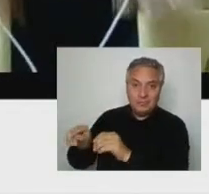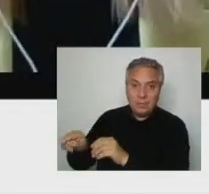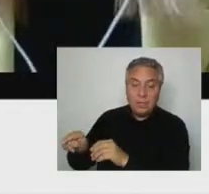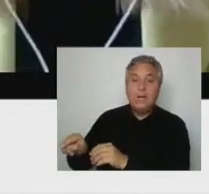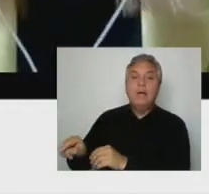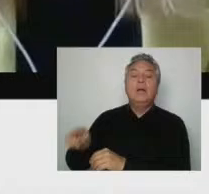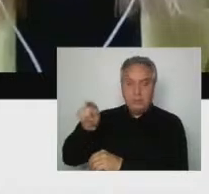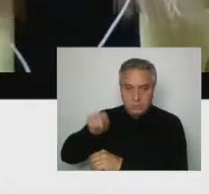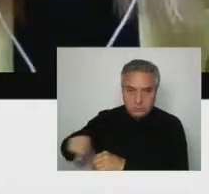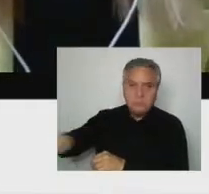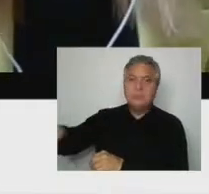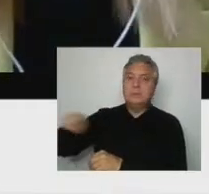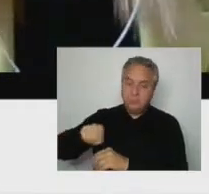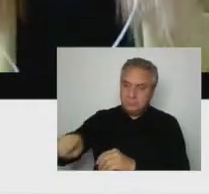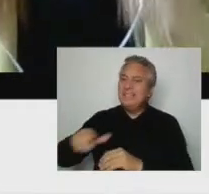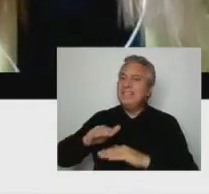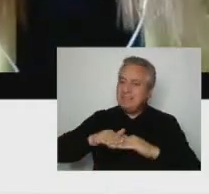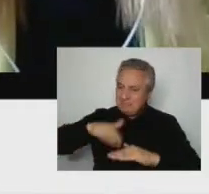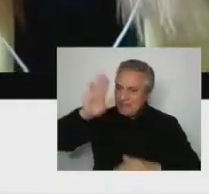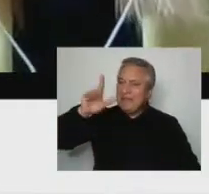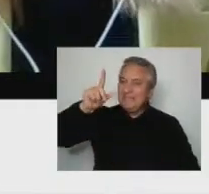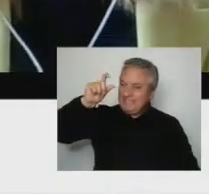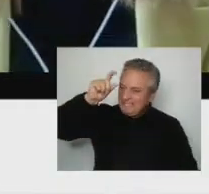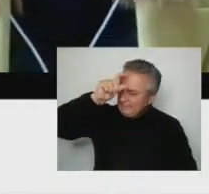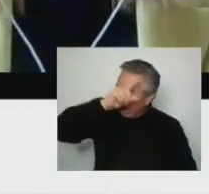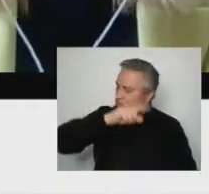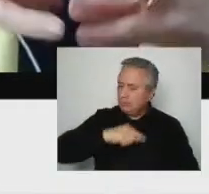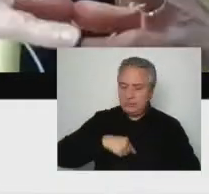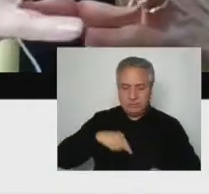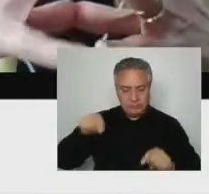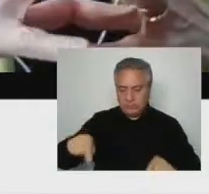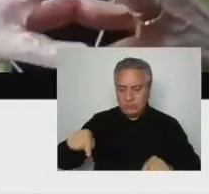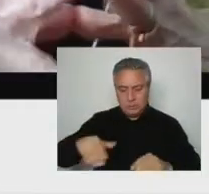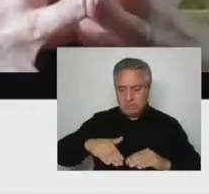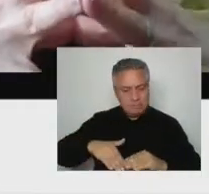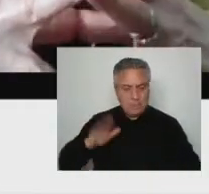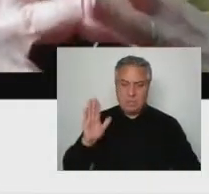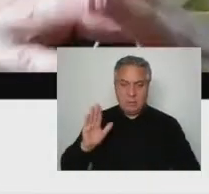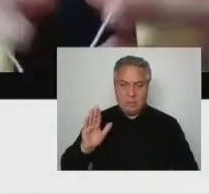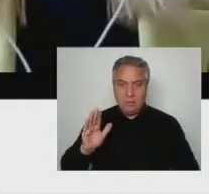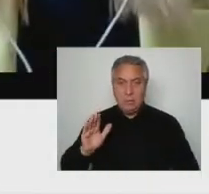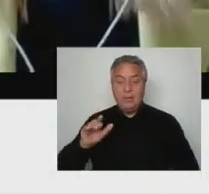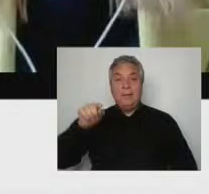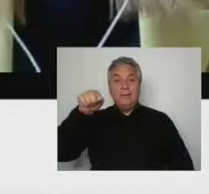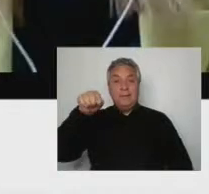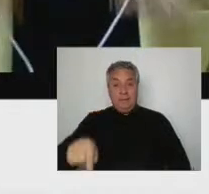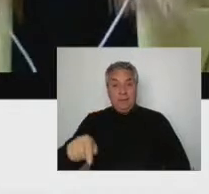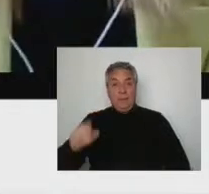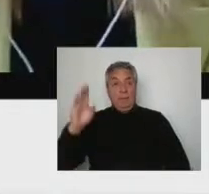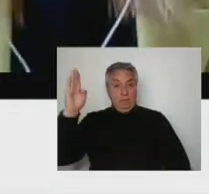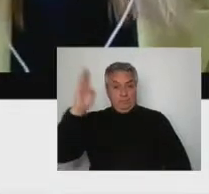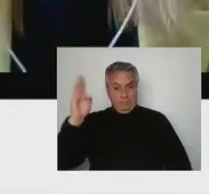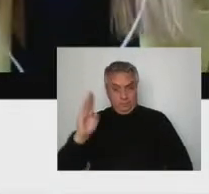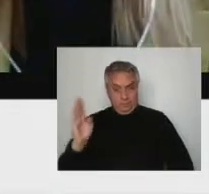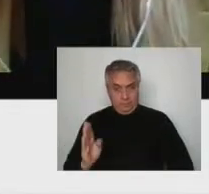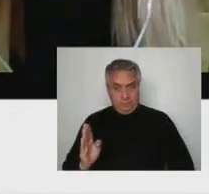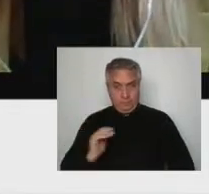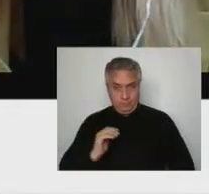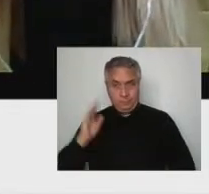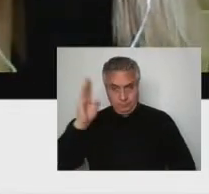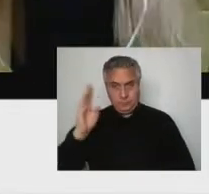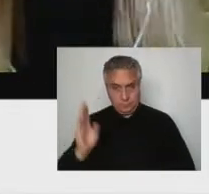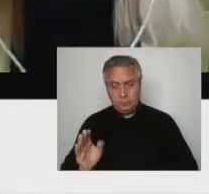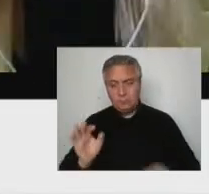divorced from being prepared for one of the most complex of professions. In